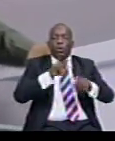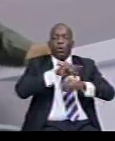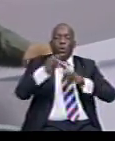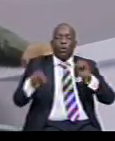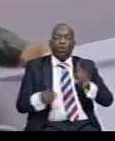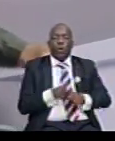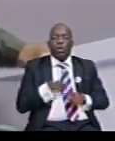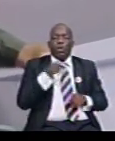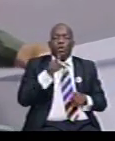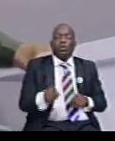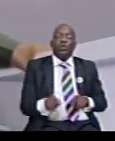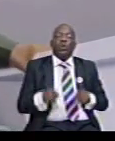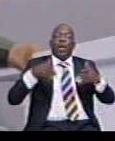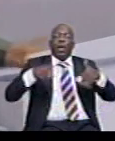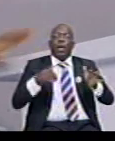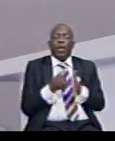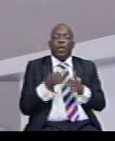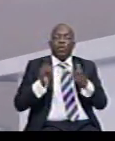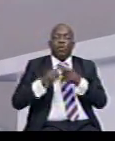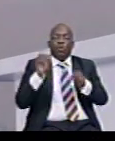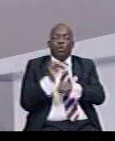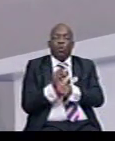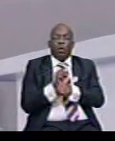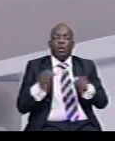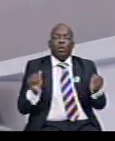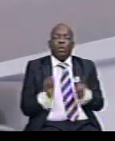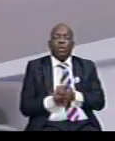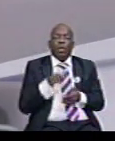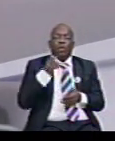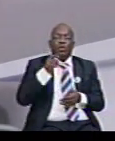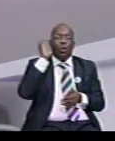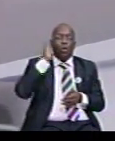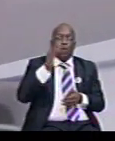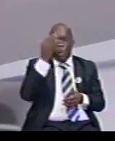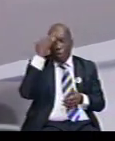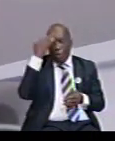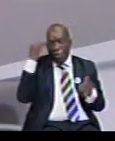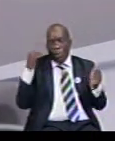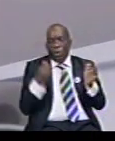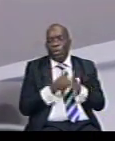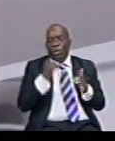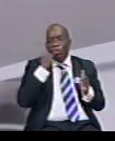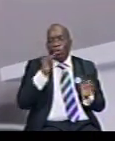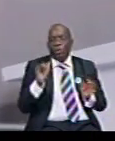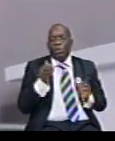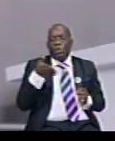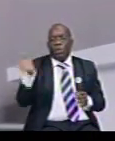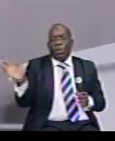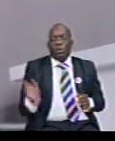activate what you have, that you will know it is